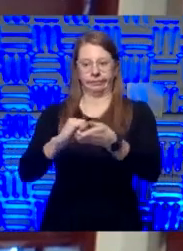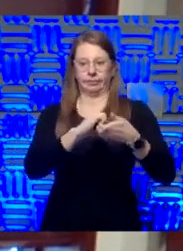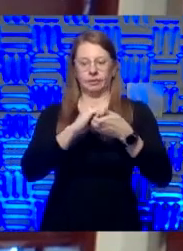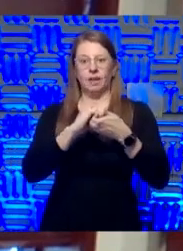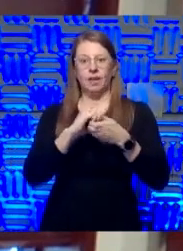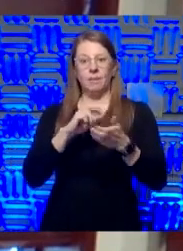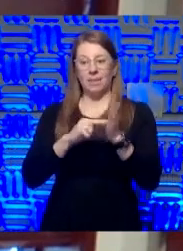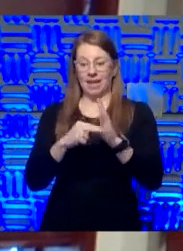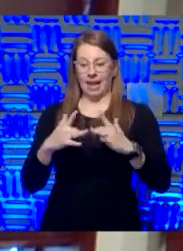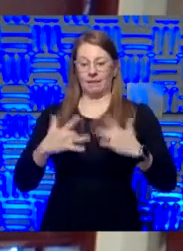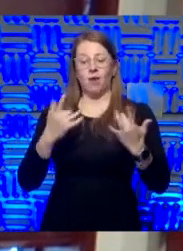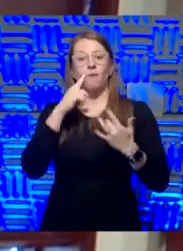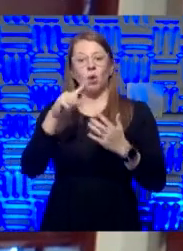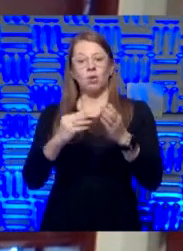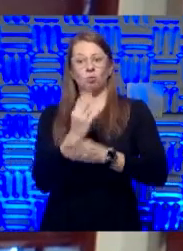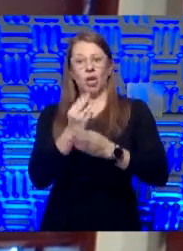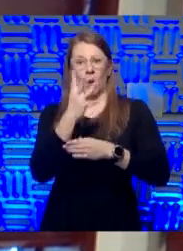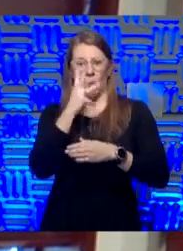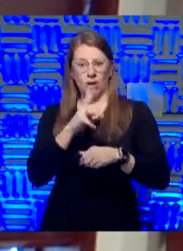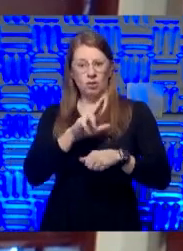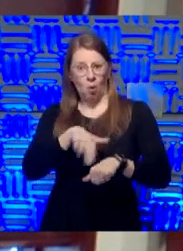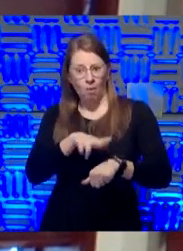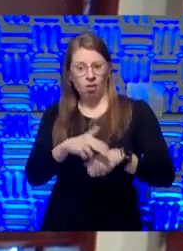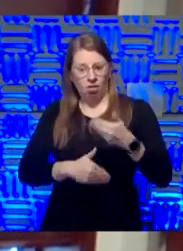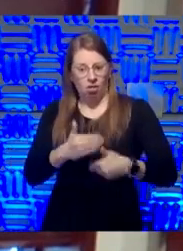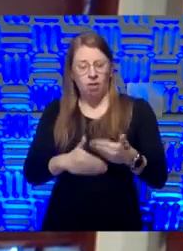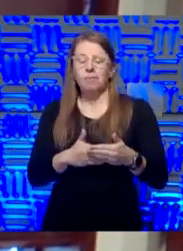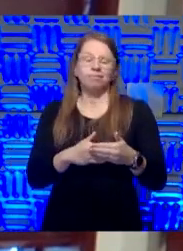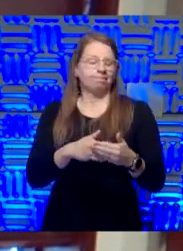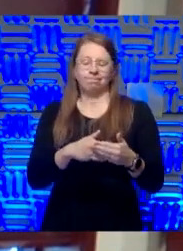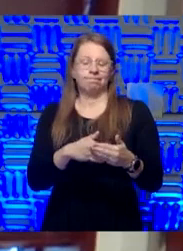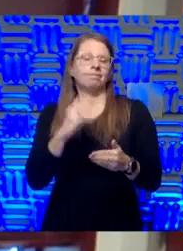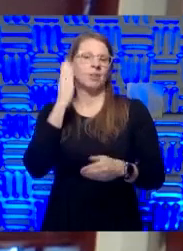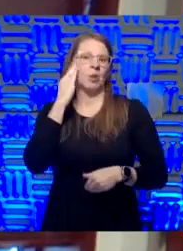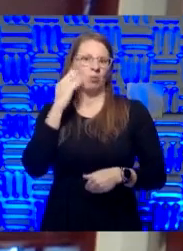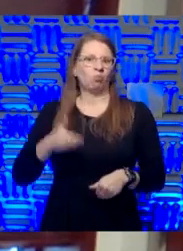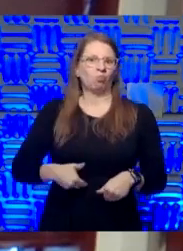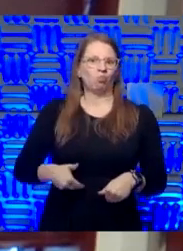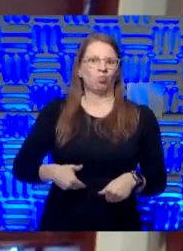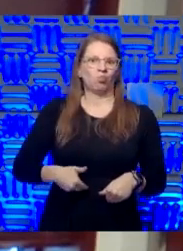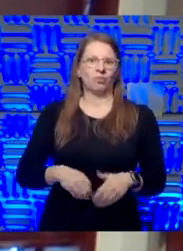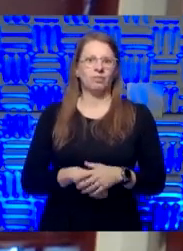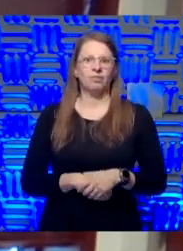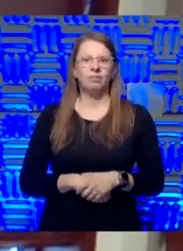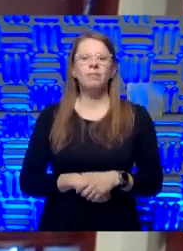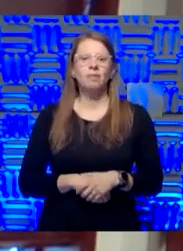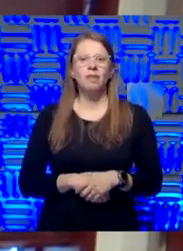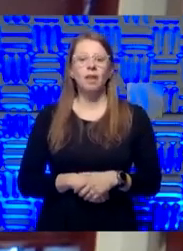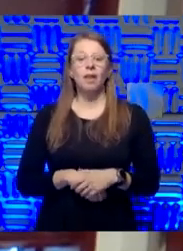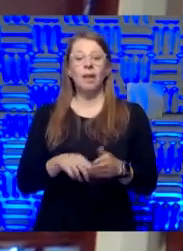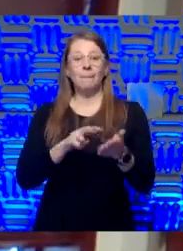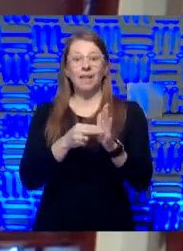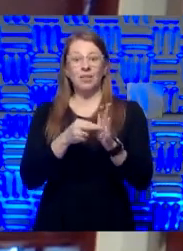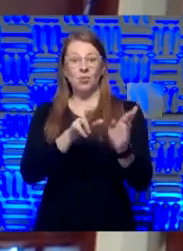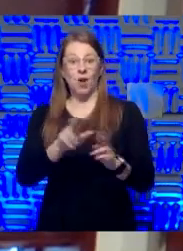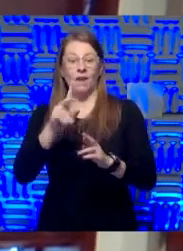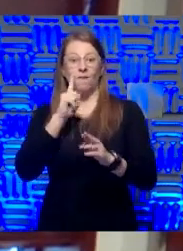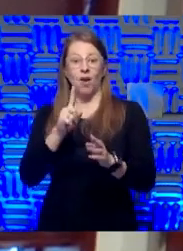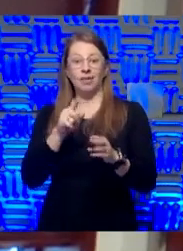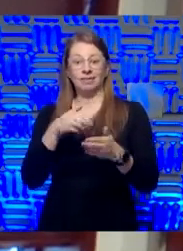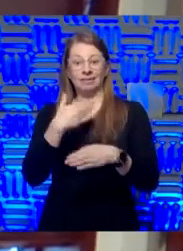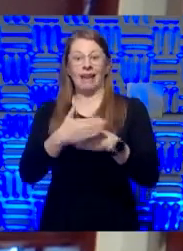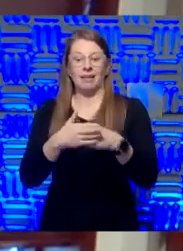not continue per normal, but then the process begins of getting ready for the next opportunity for